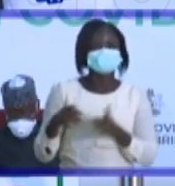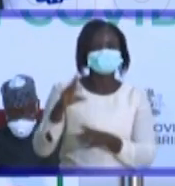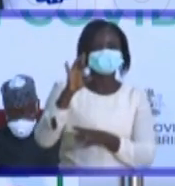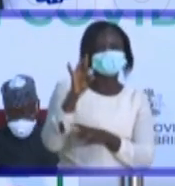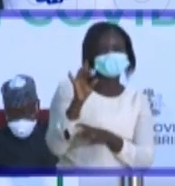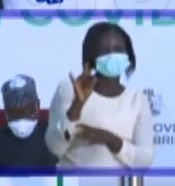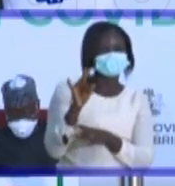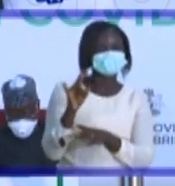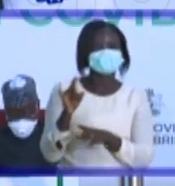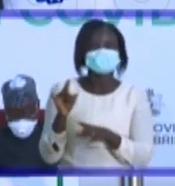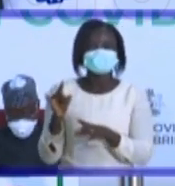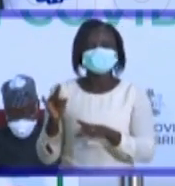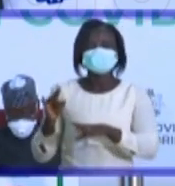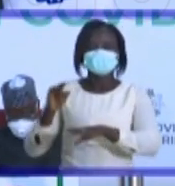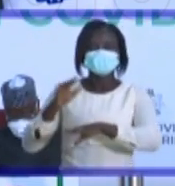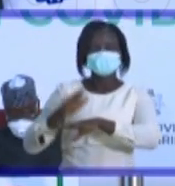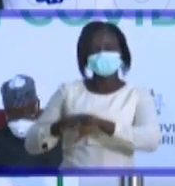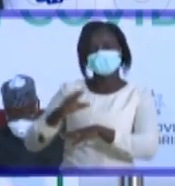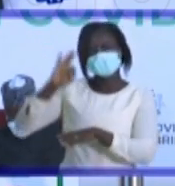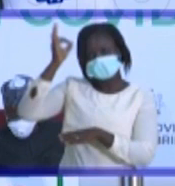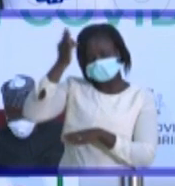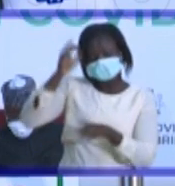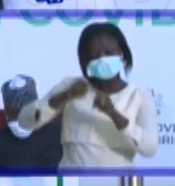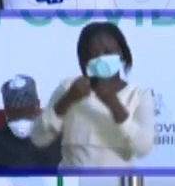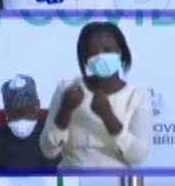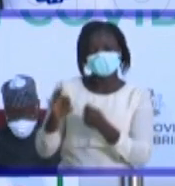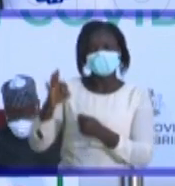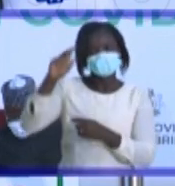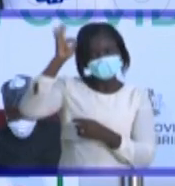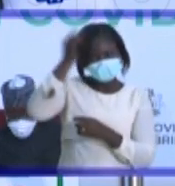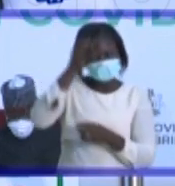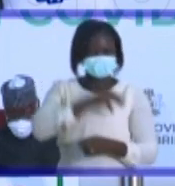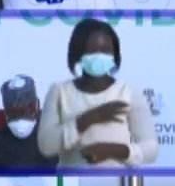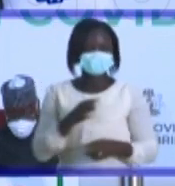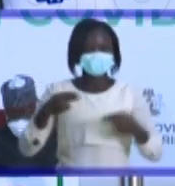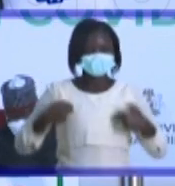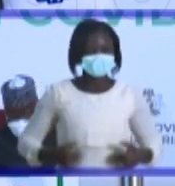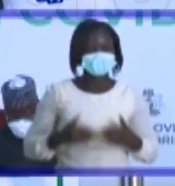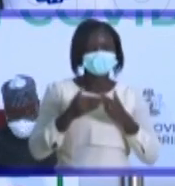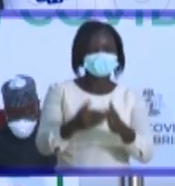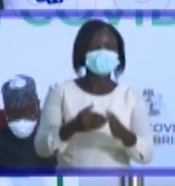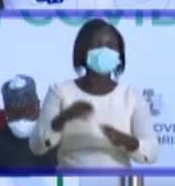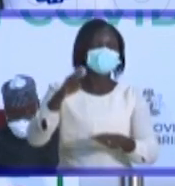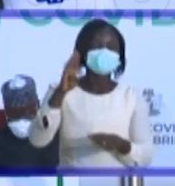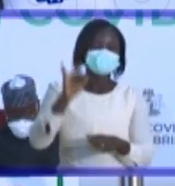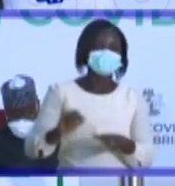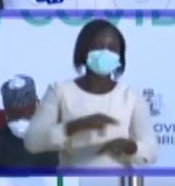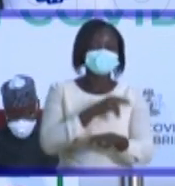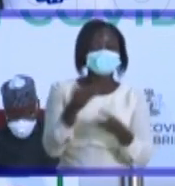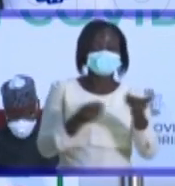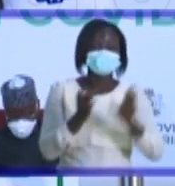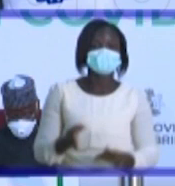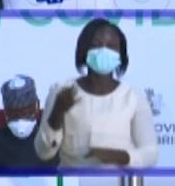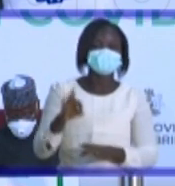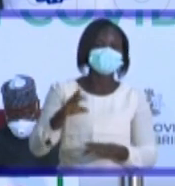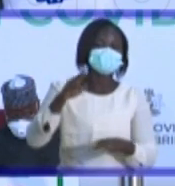Federal Ministry of Health, led by the Executive Director of the National Primary Healthcare Development Agency